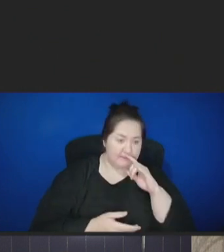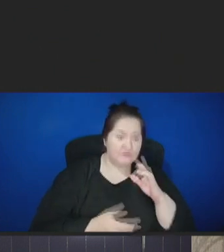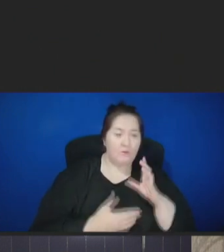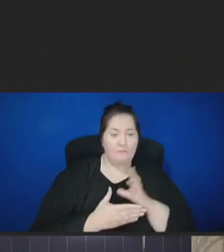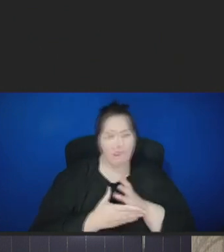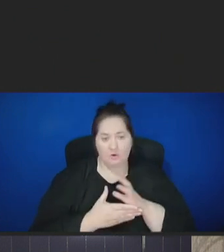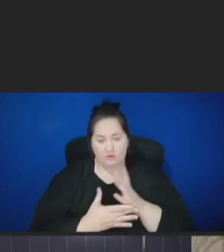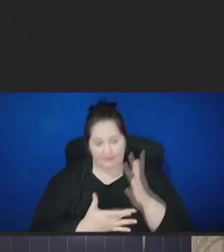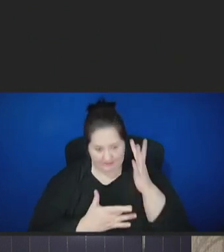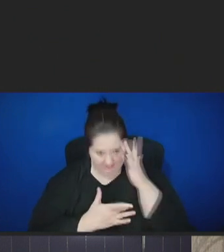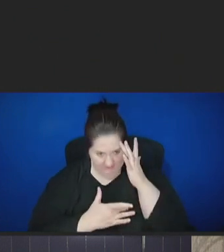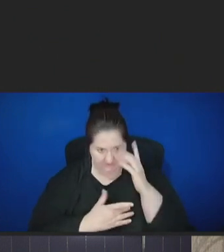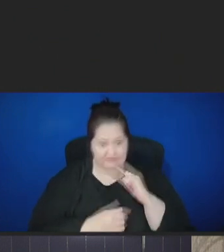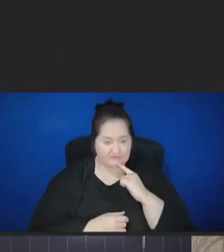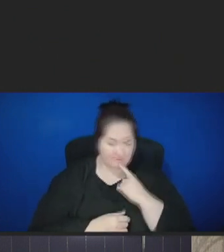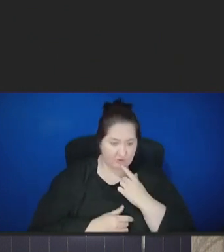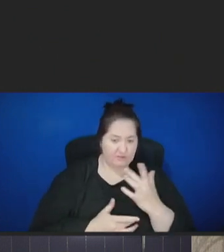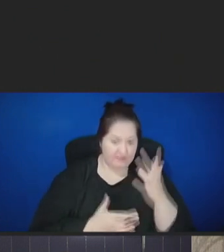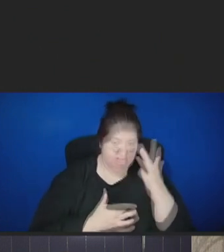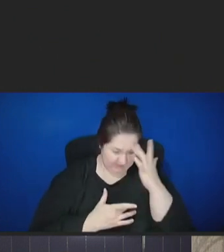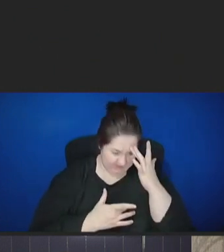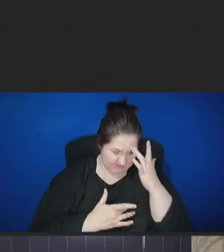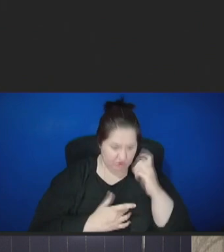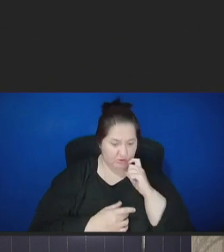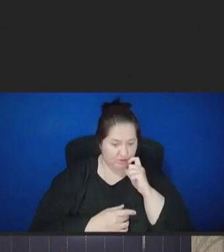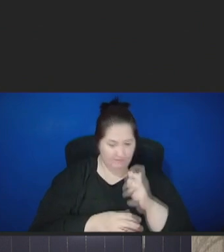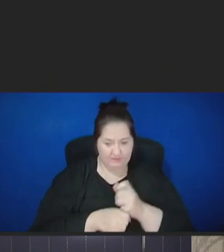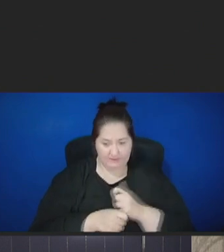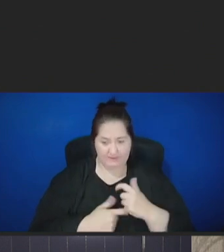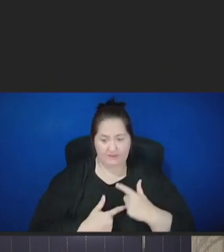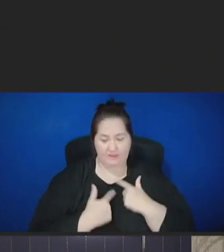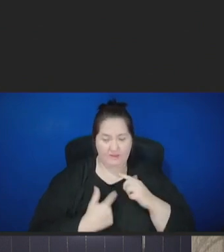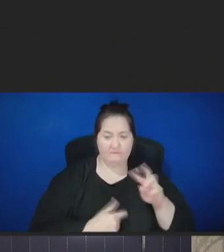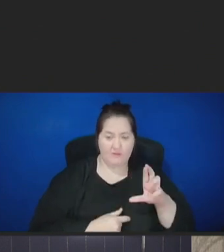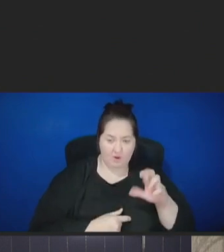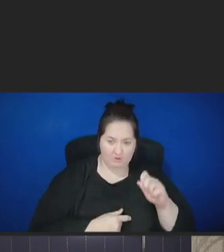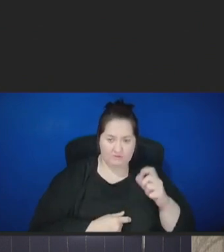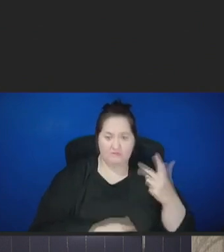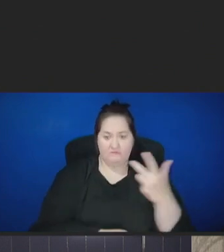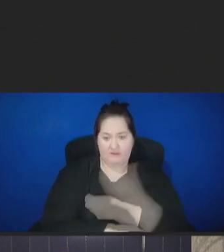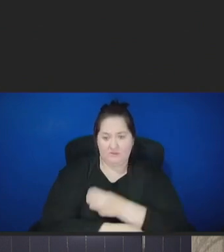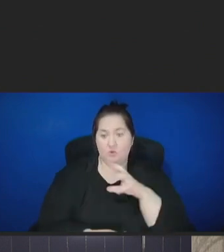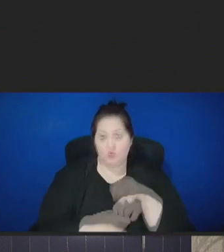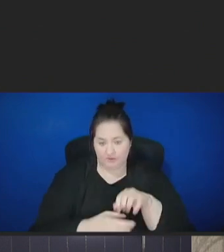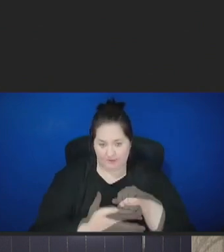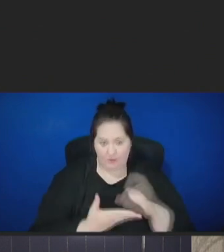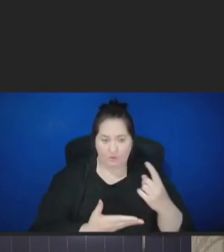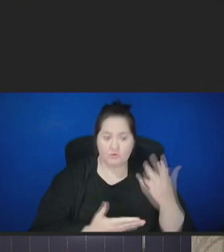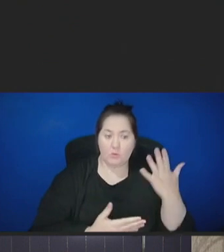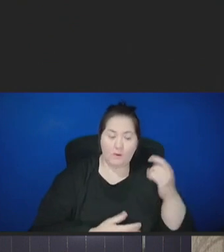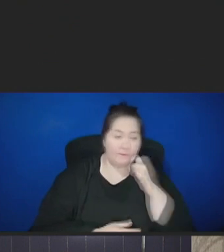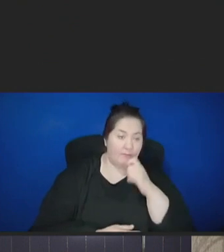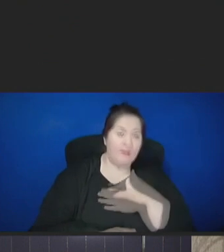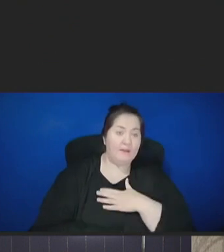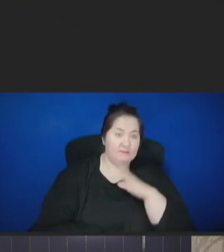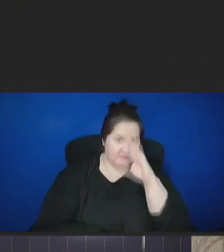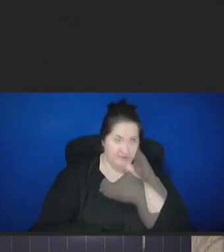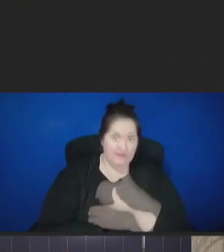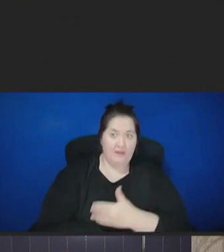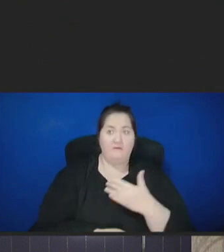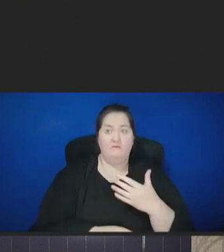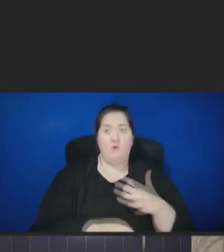moderately ill and severely ill should not receive live virus vaccines, including that one. So why did my son, who had an open